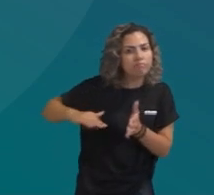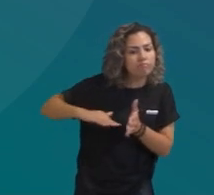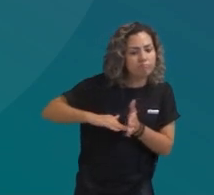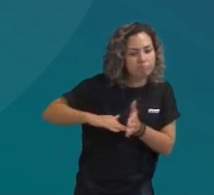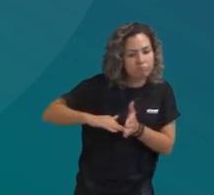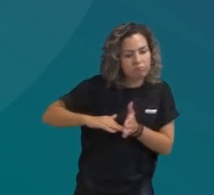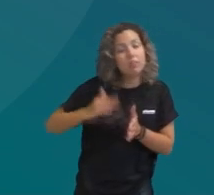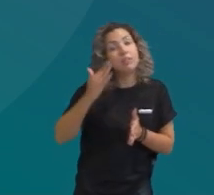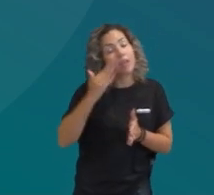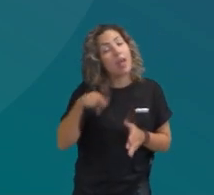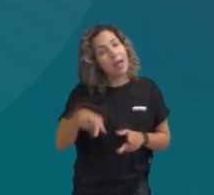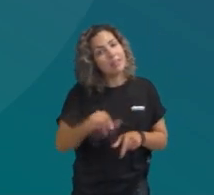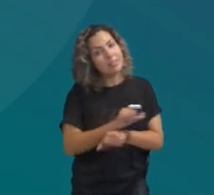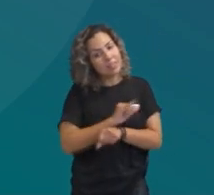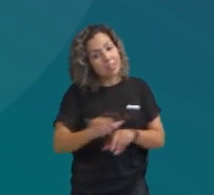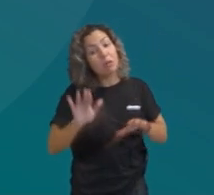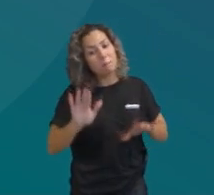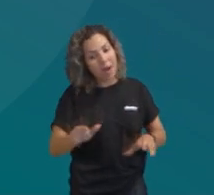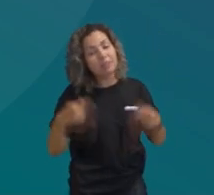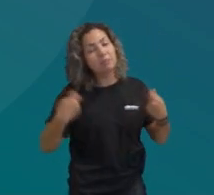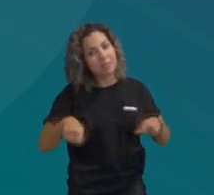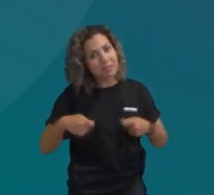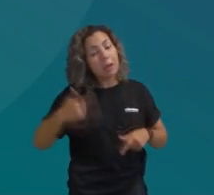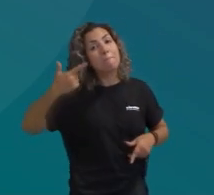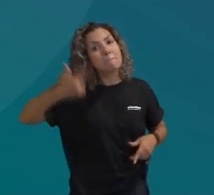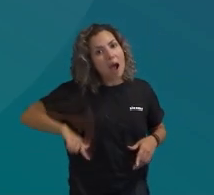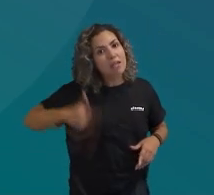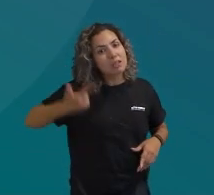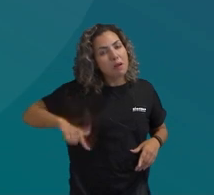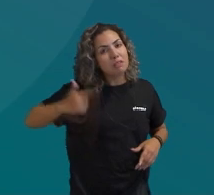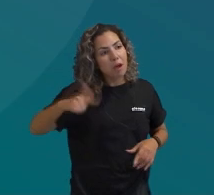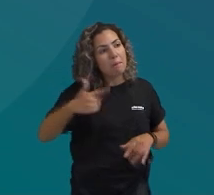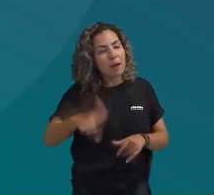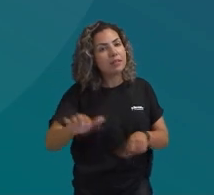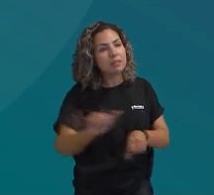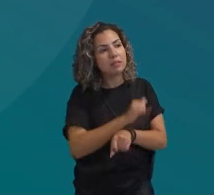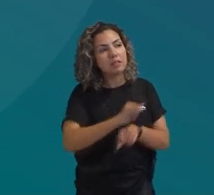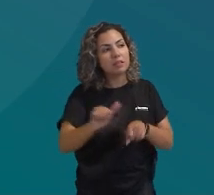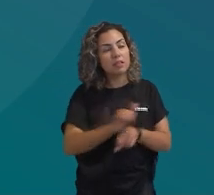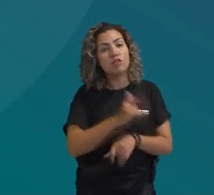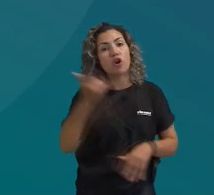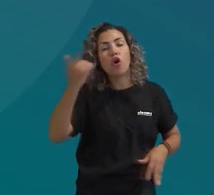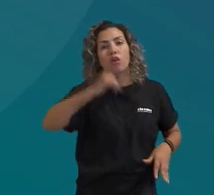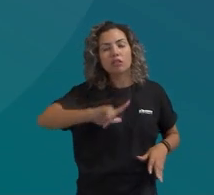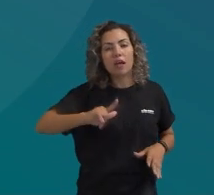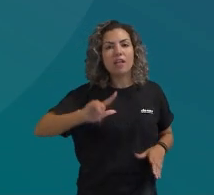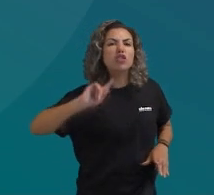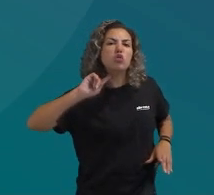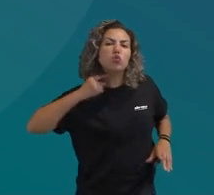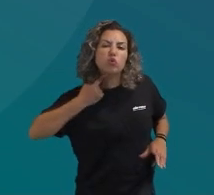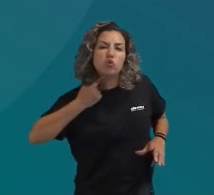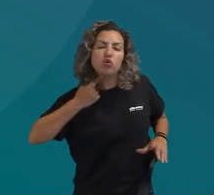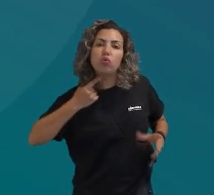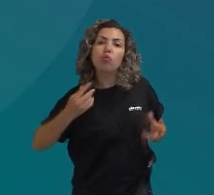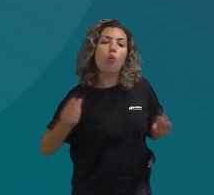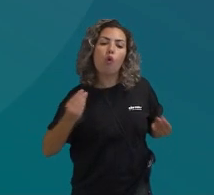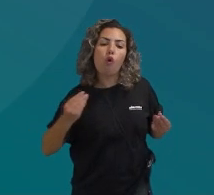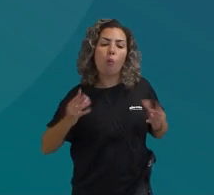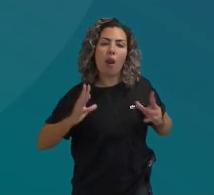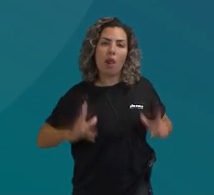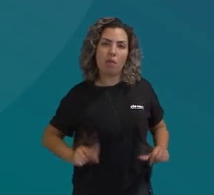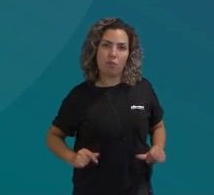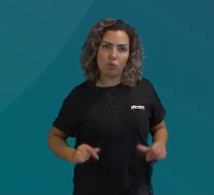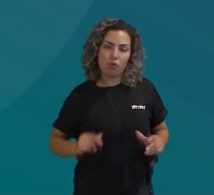even further to on the depollution of this river.